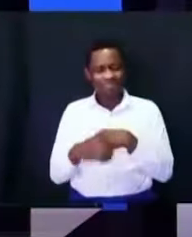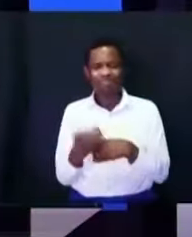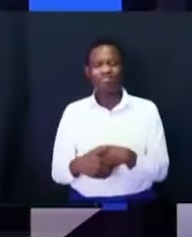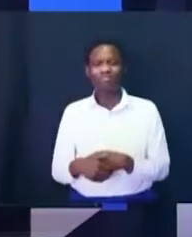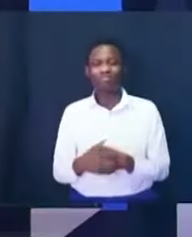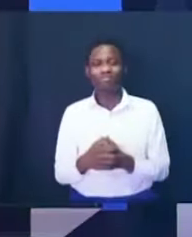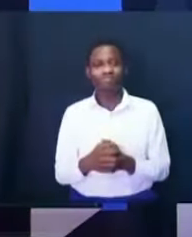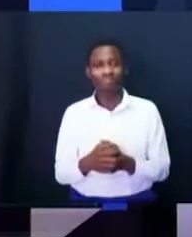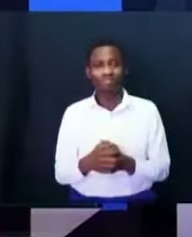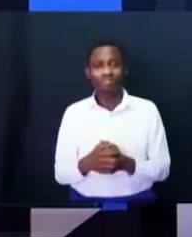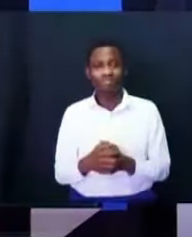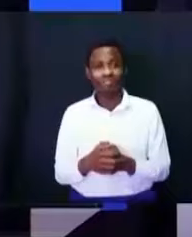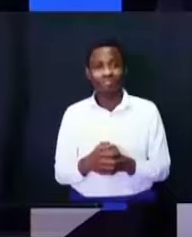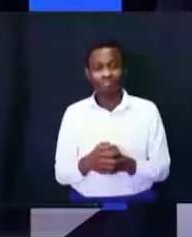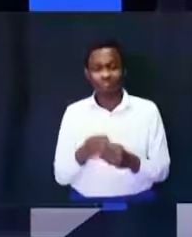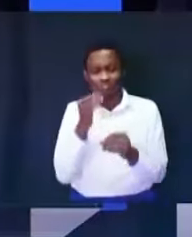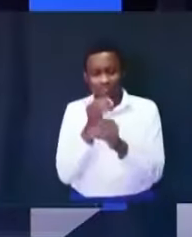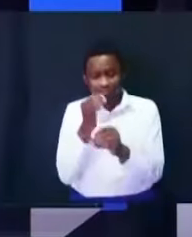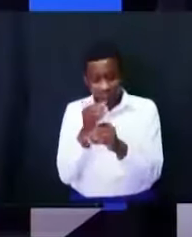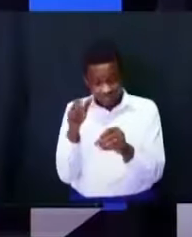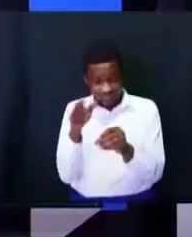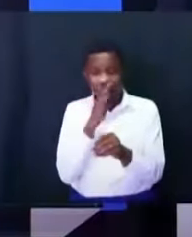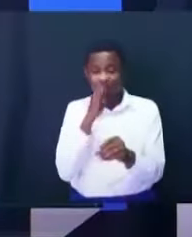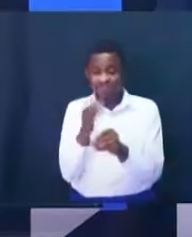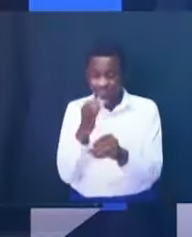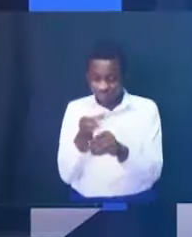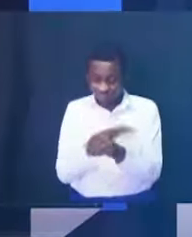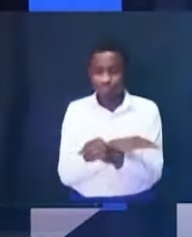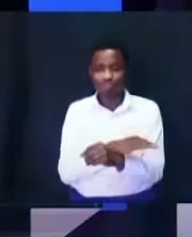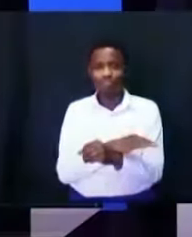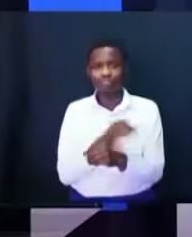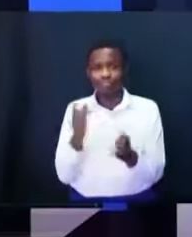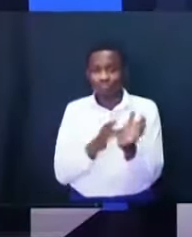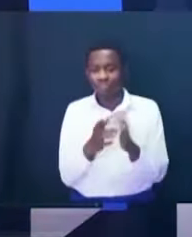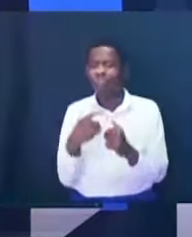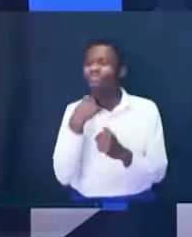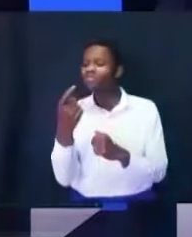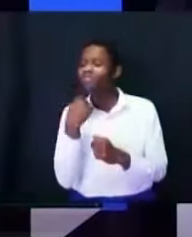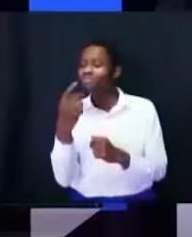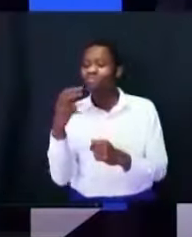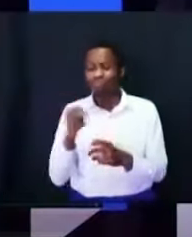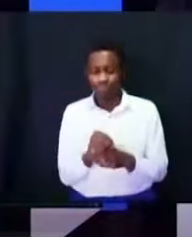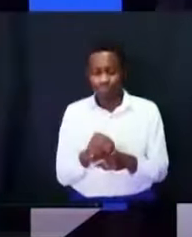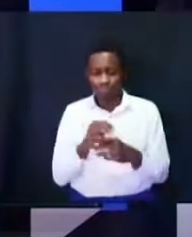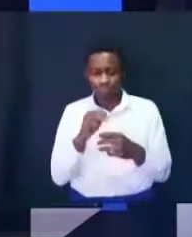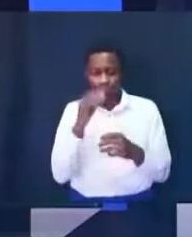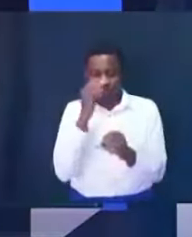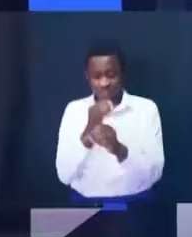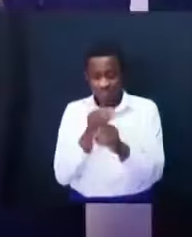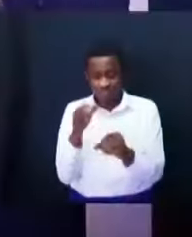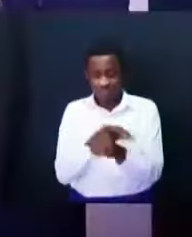bread be careful Jesus said to them be on your guard against ye of the Pharisees